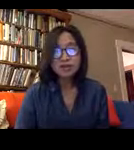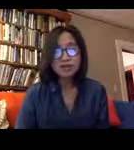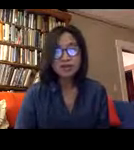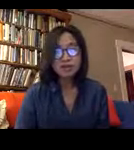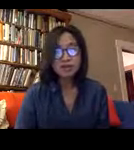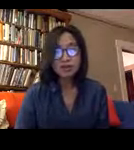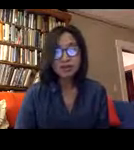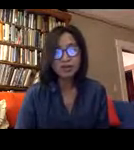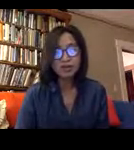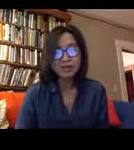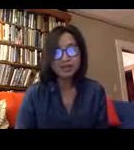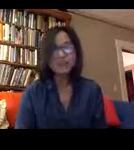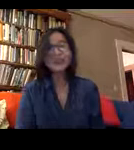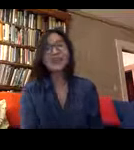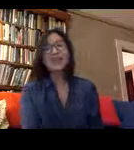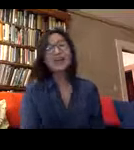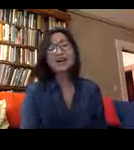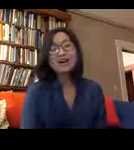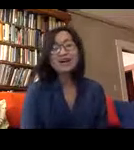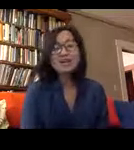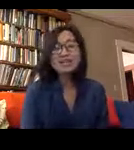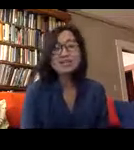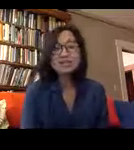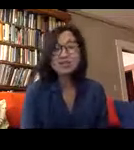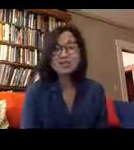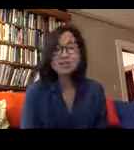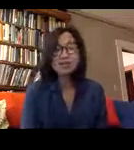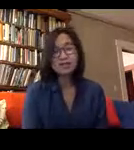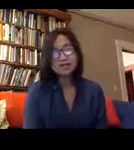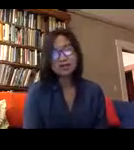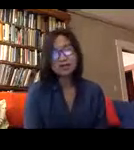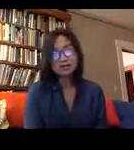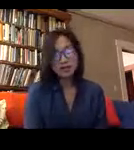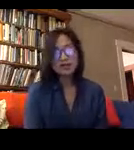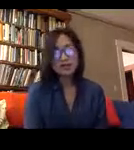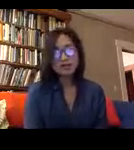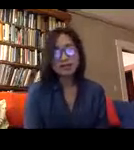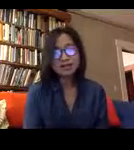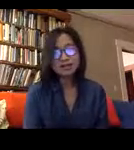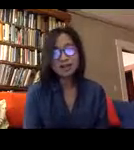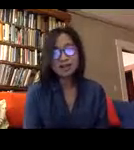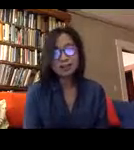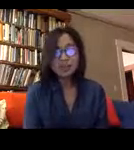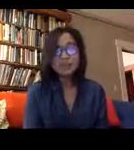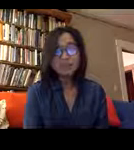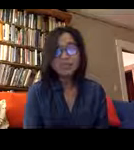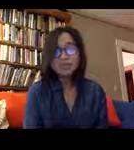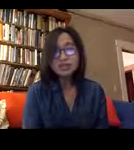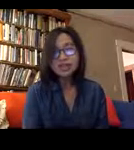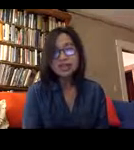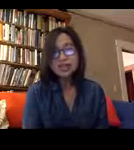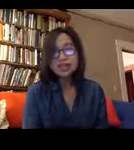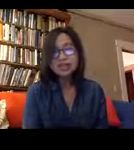ago, 34 years ago. I consider myself as a painter, but